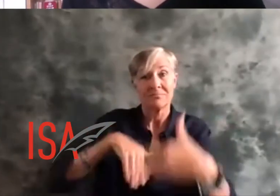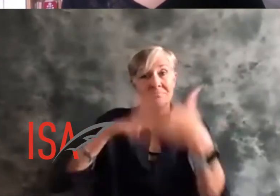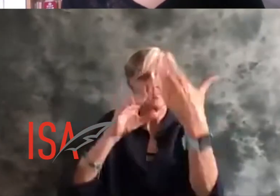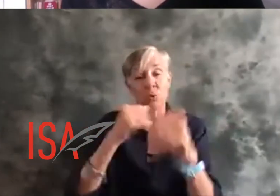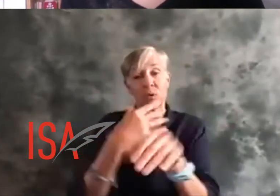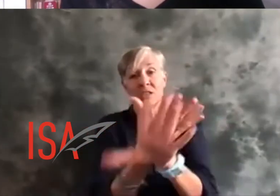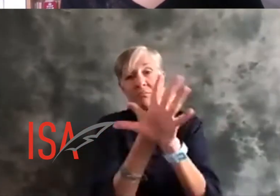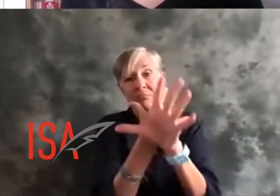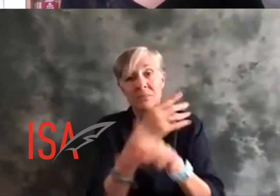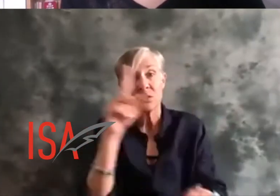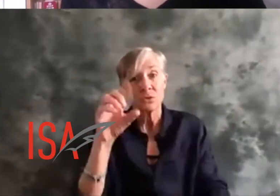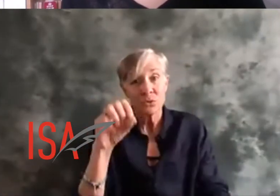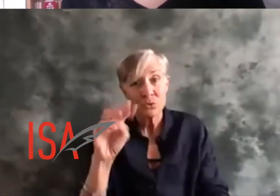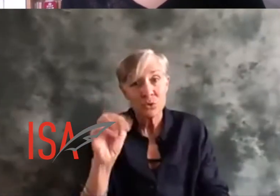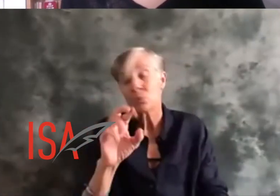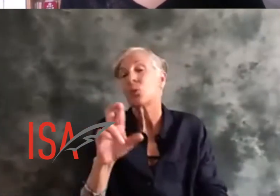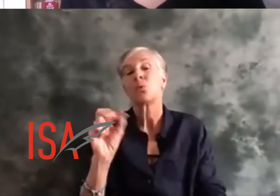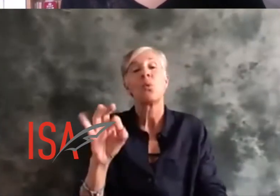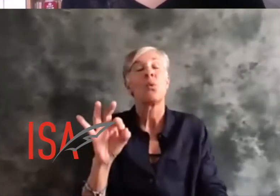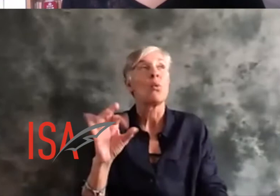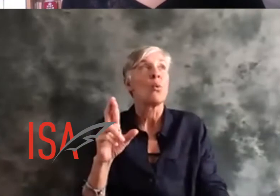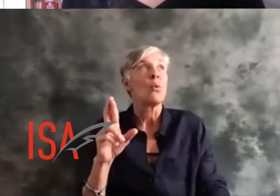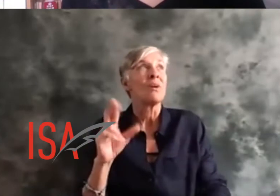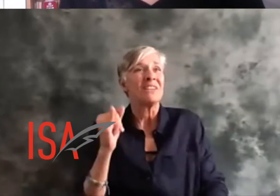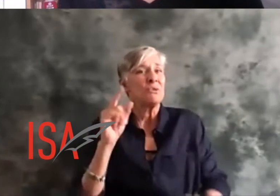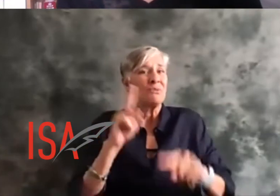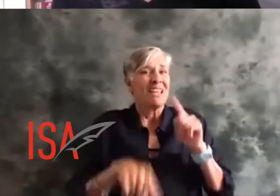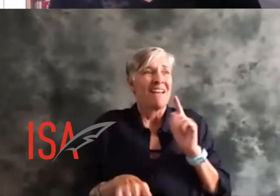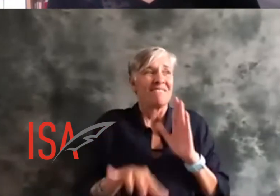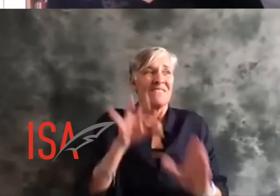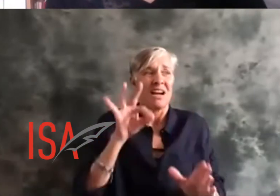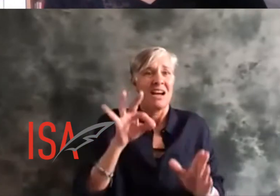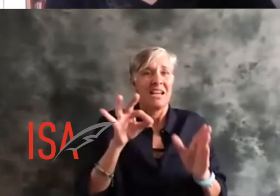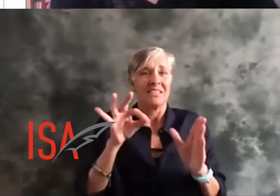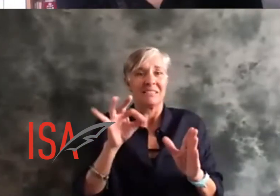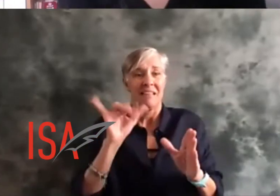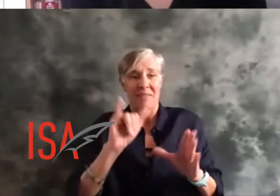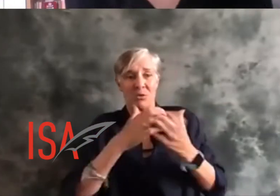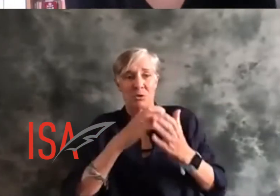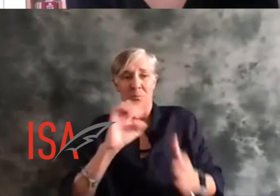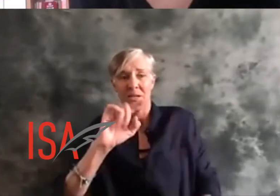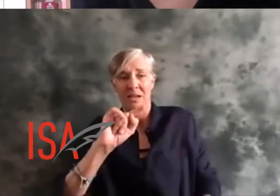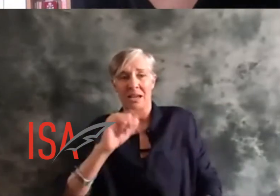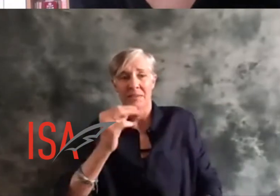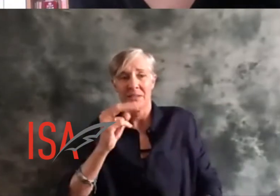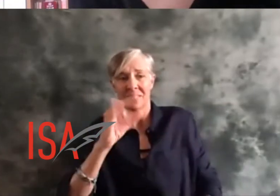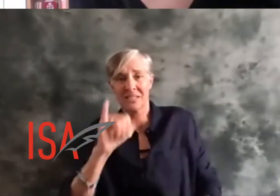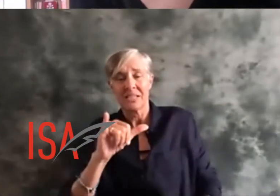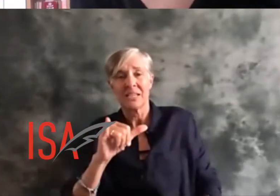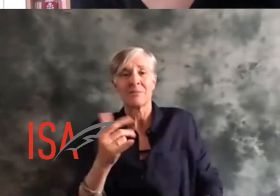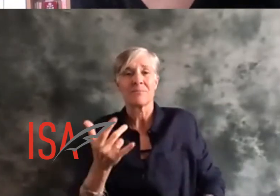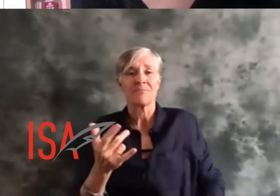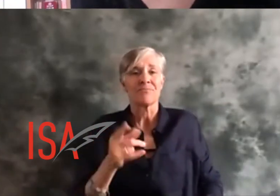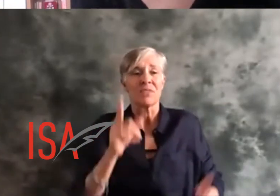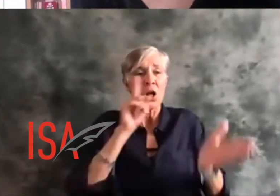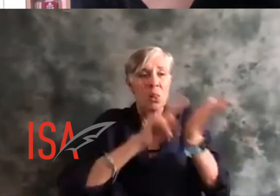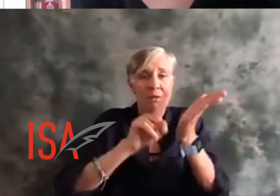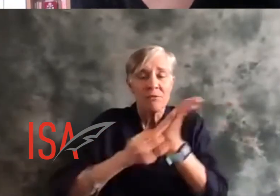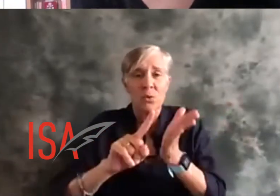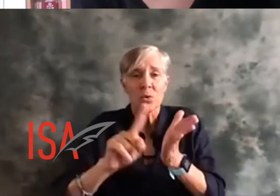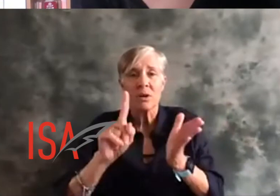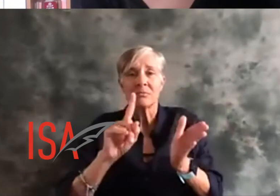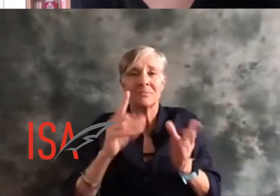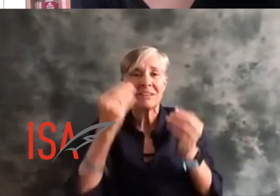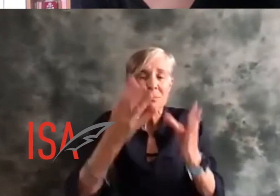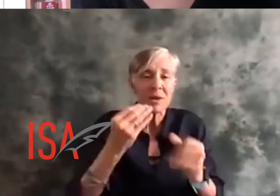Zoom, or if you don't know, if you can't find a group of a certain ethnicity, where to look for information and questions to ask yourself.